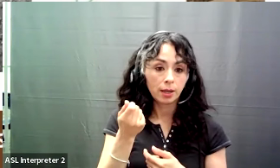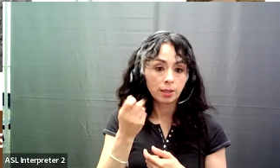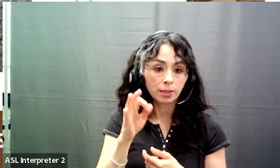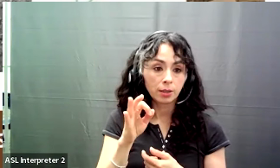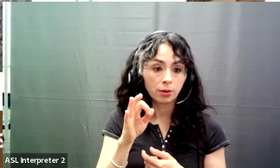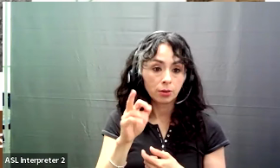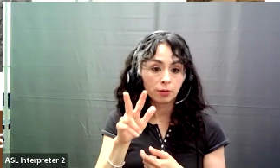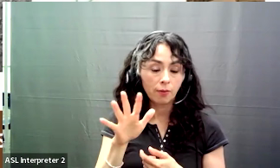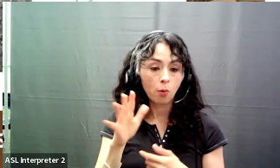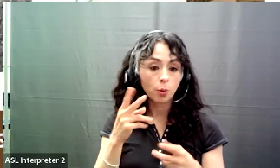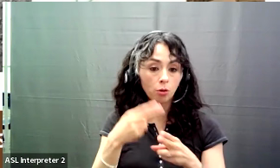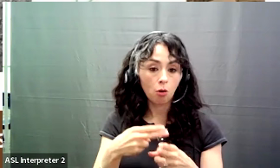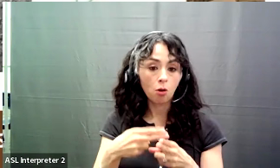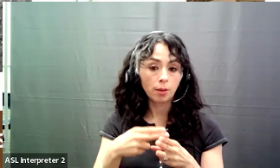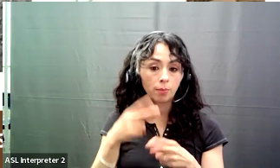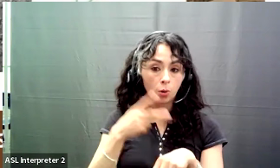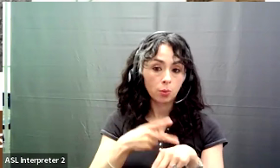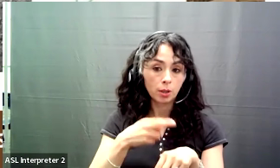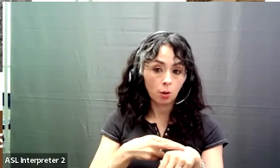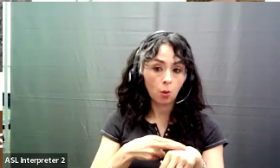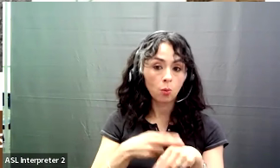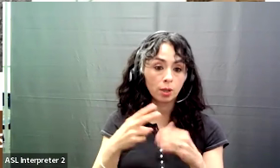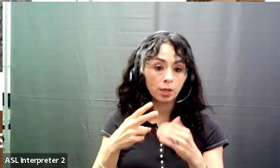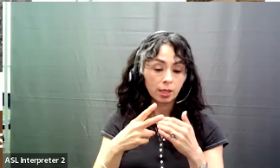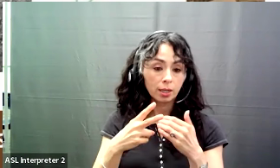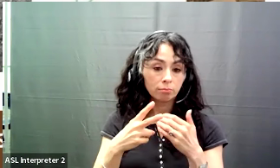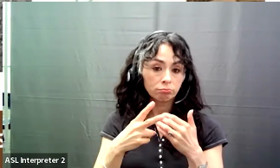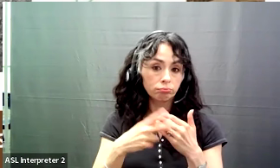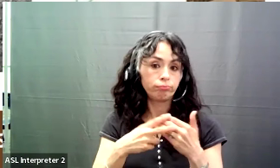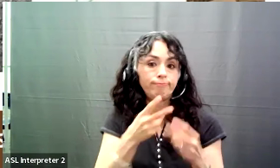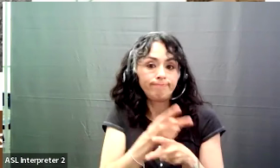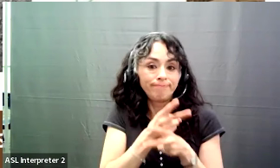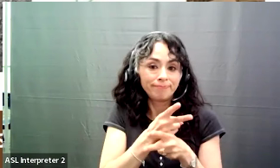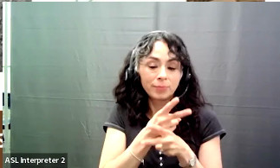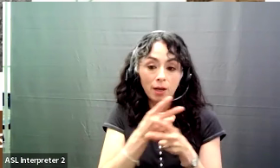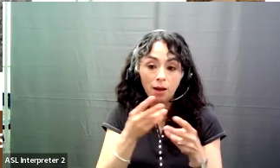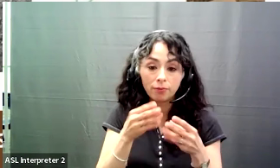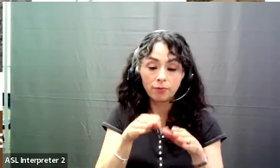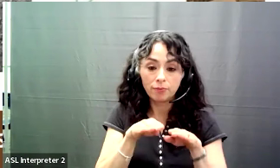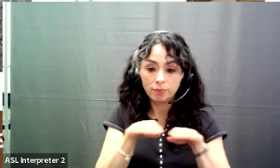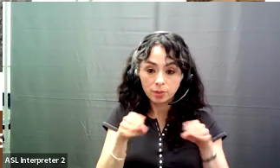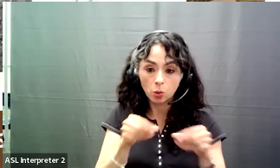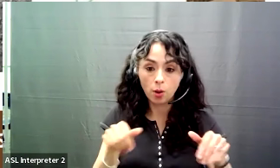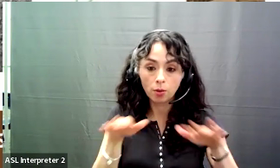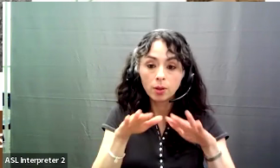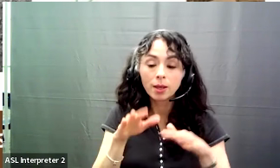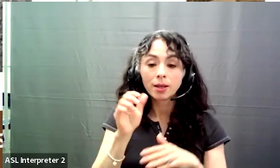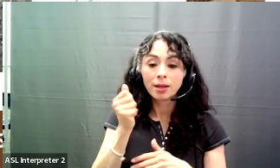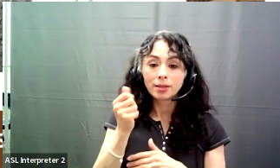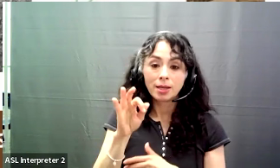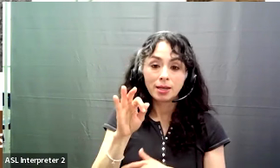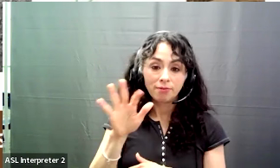work on this with the conservation of soil and land. And in 95, it changed